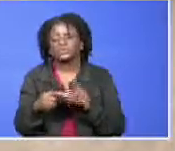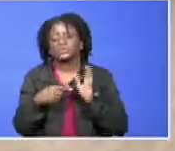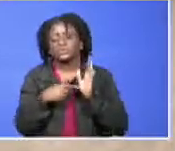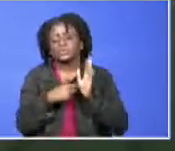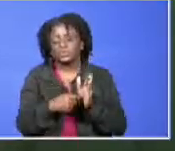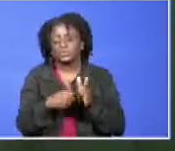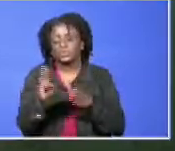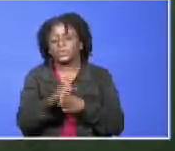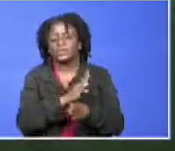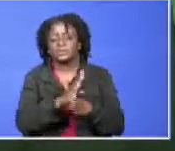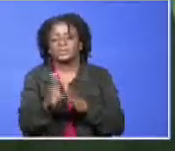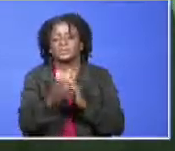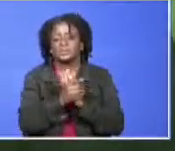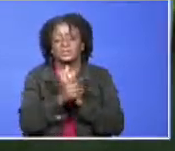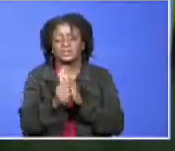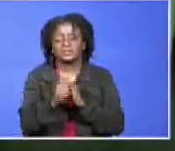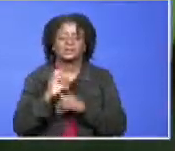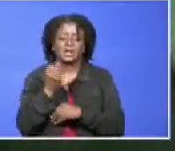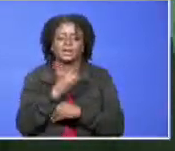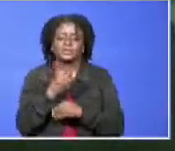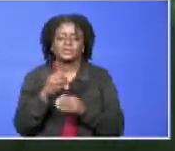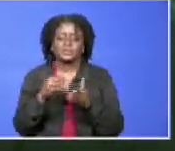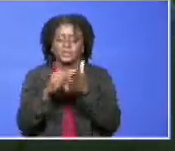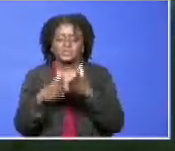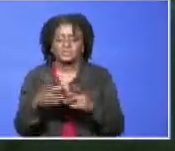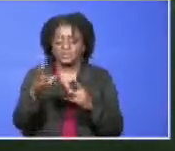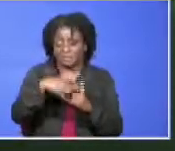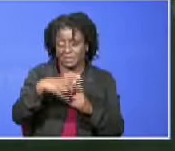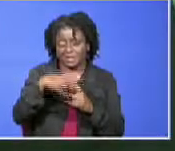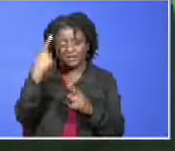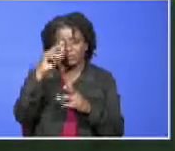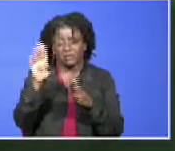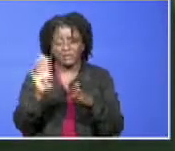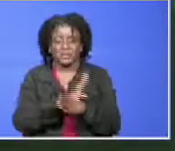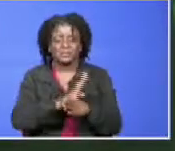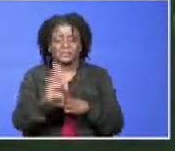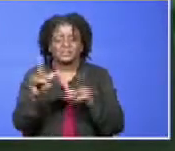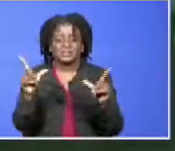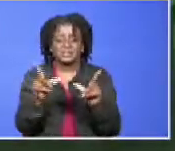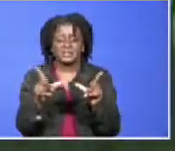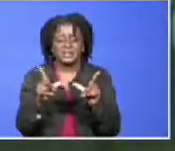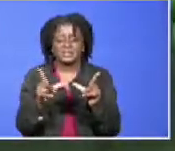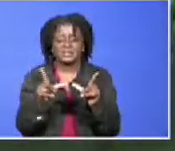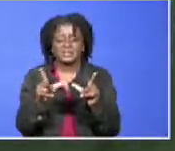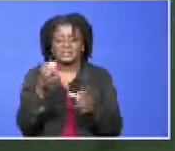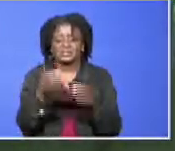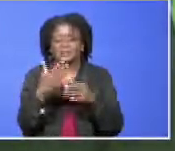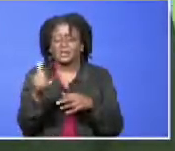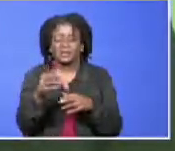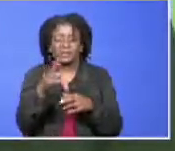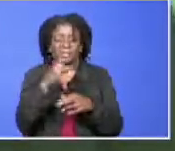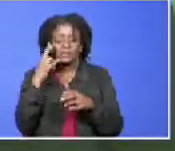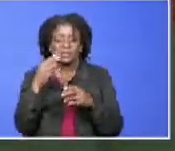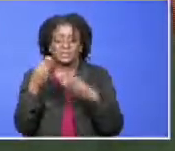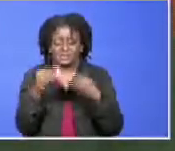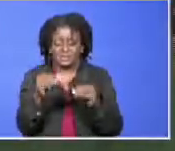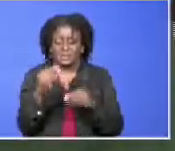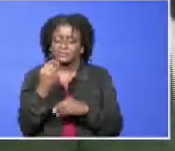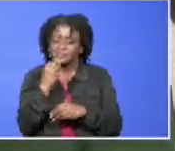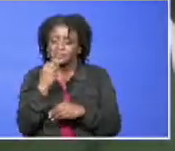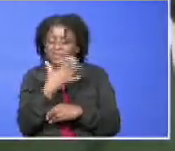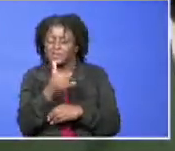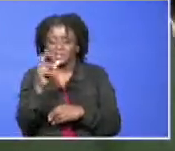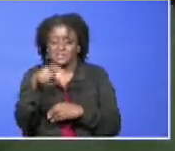the test. Our students apply for their business license. If they were selling food, they had to